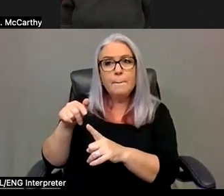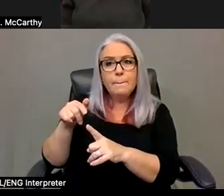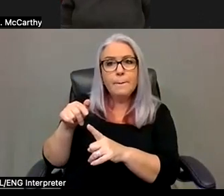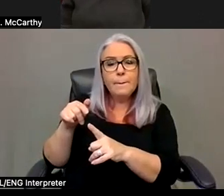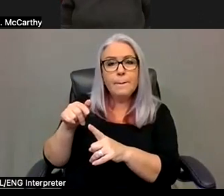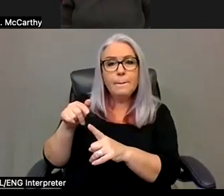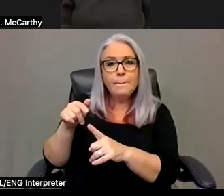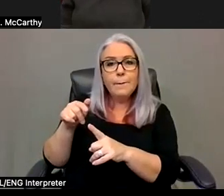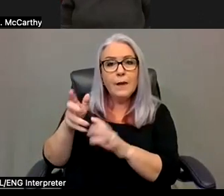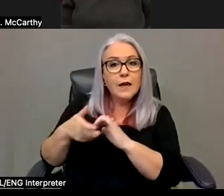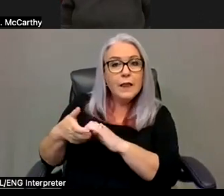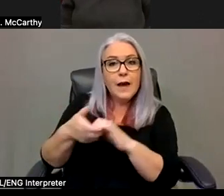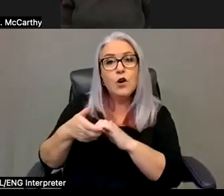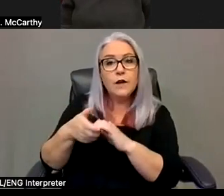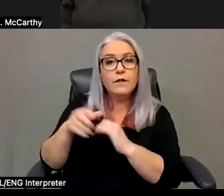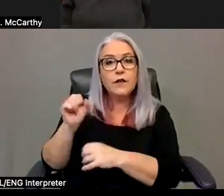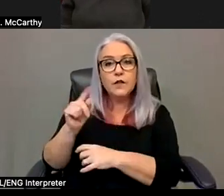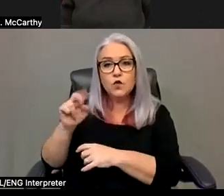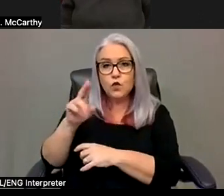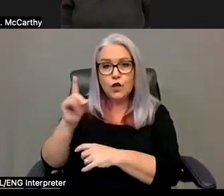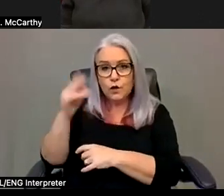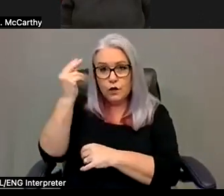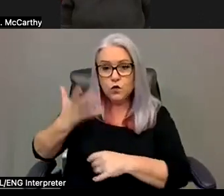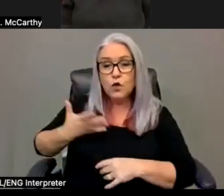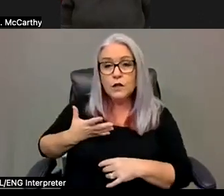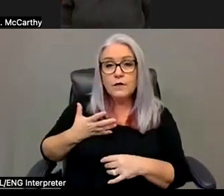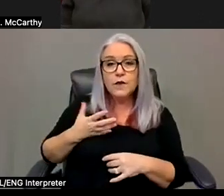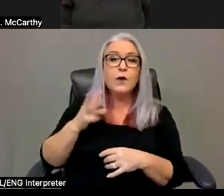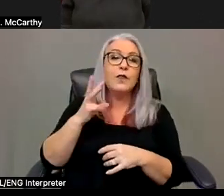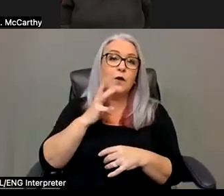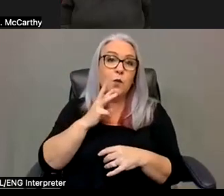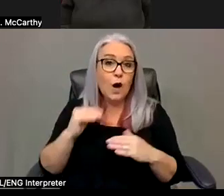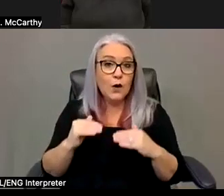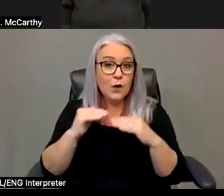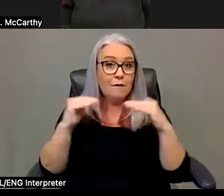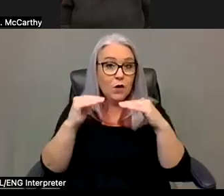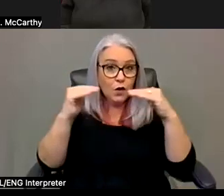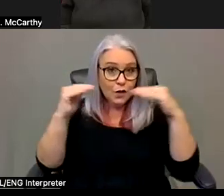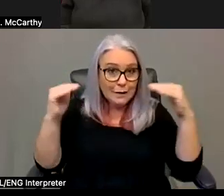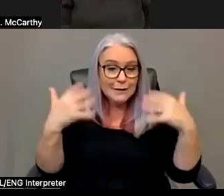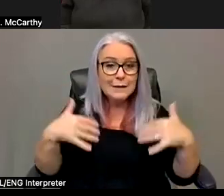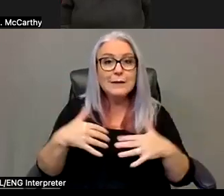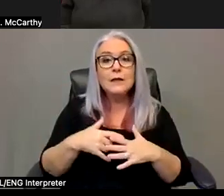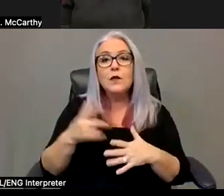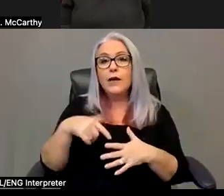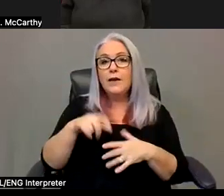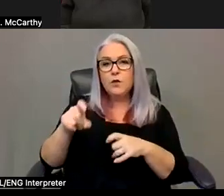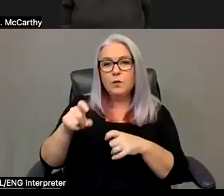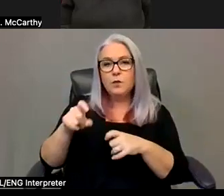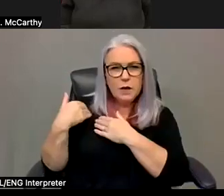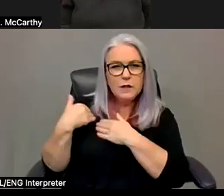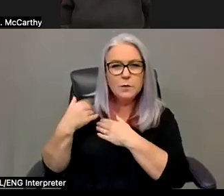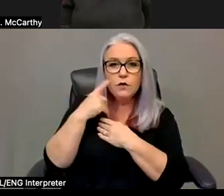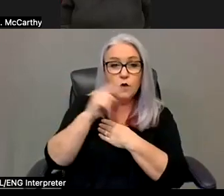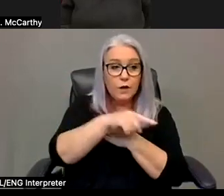collaborative studio has told us about water level that's going to come up in that area. So we have to be responsible not only to the